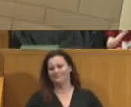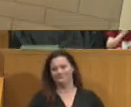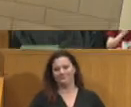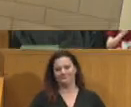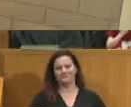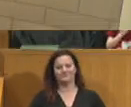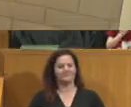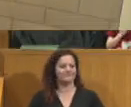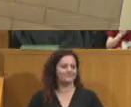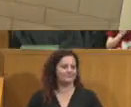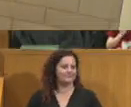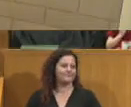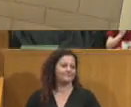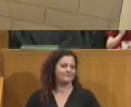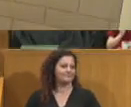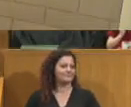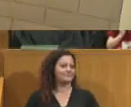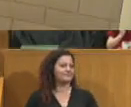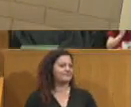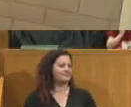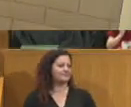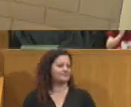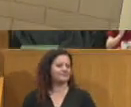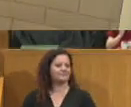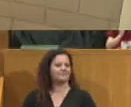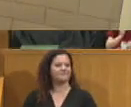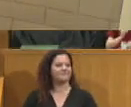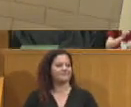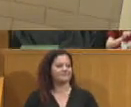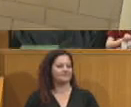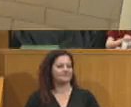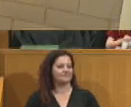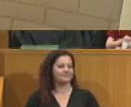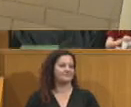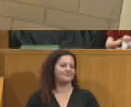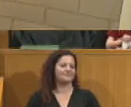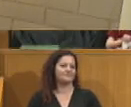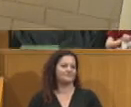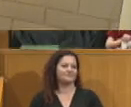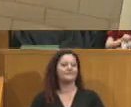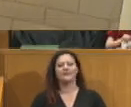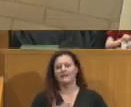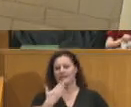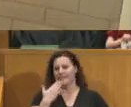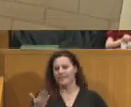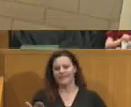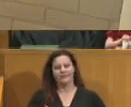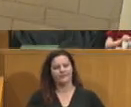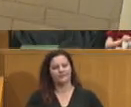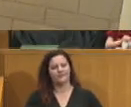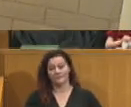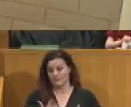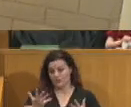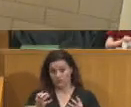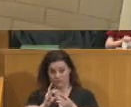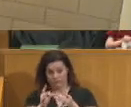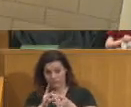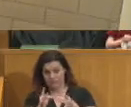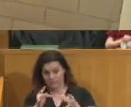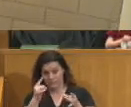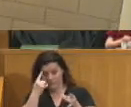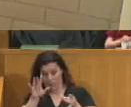fortunate to have served the city. I have written all of them a personal note to say how much